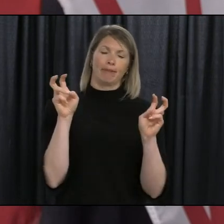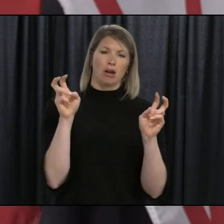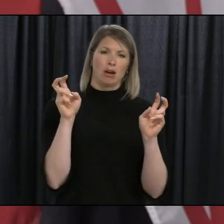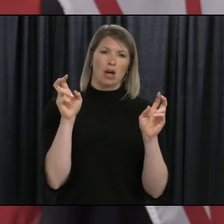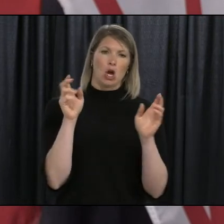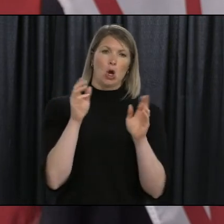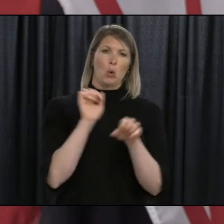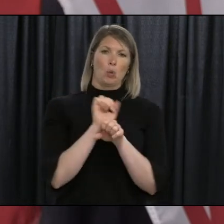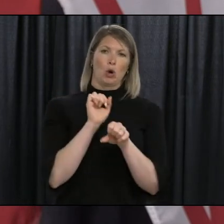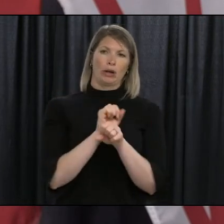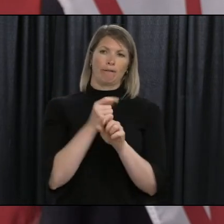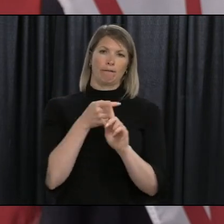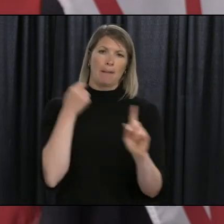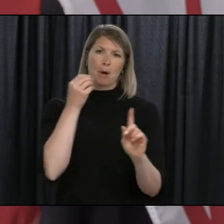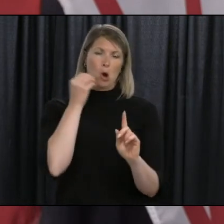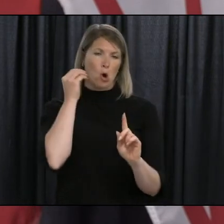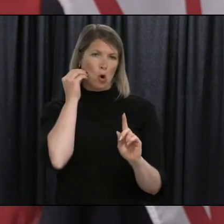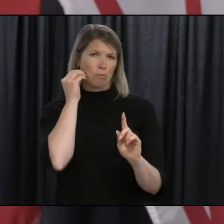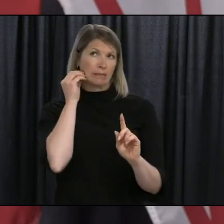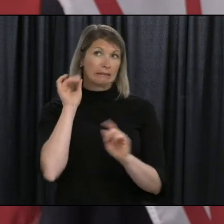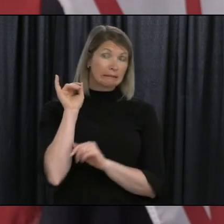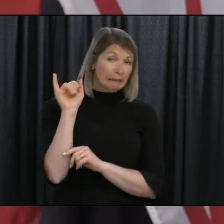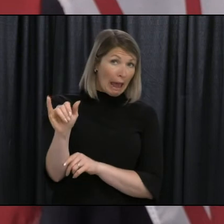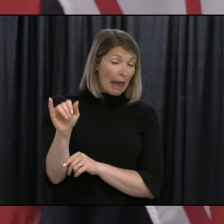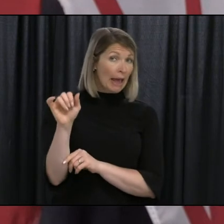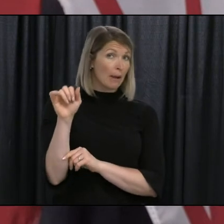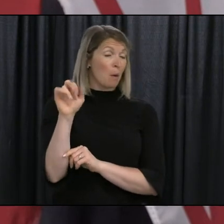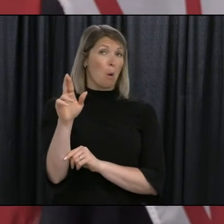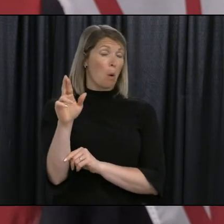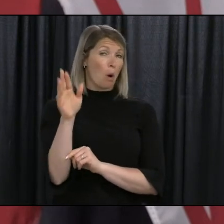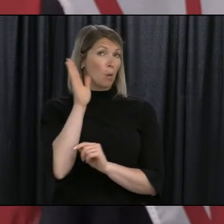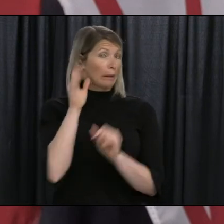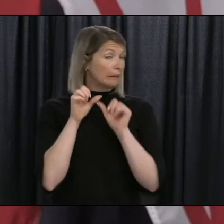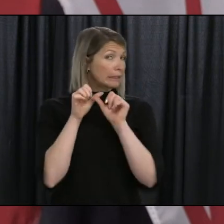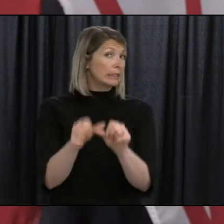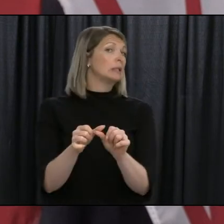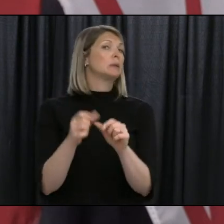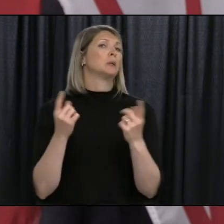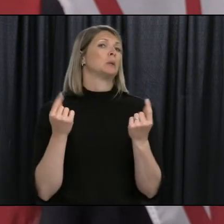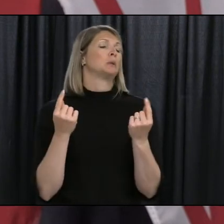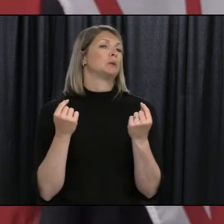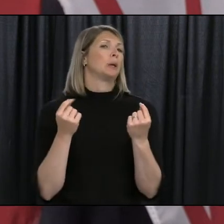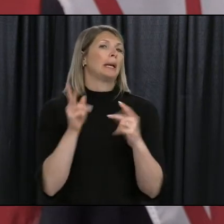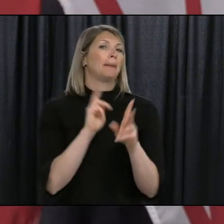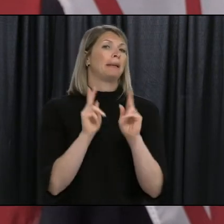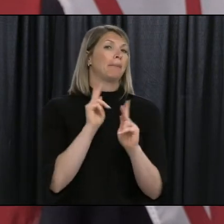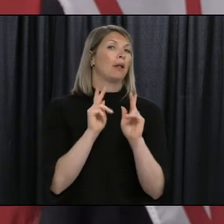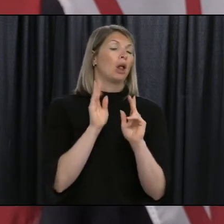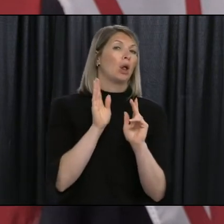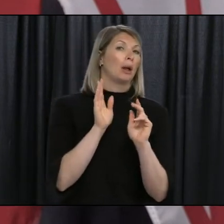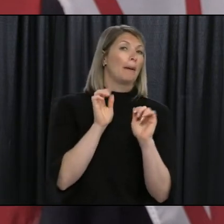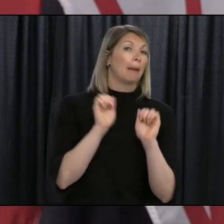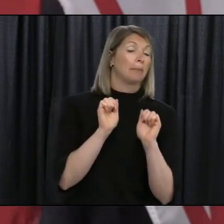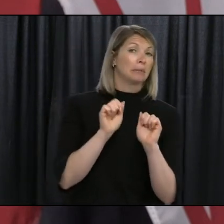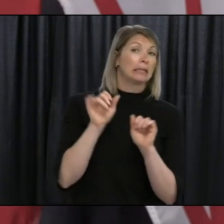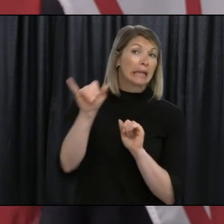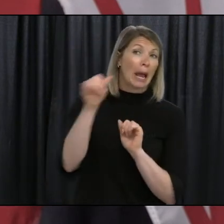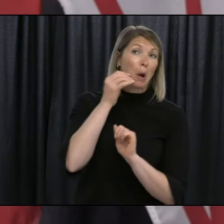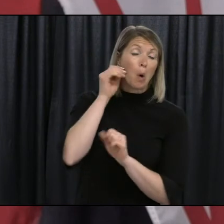of working from home panned out? Is it a situation where people can continue to work from